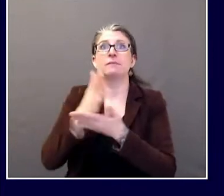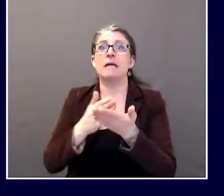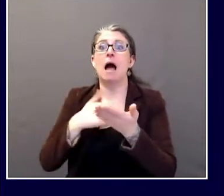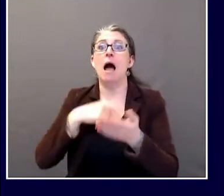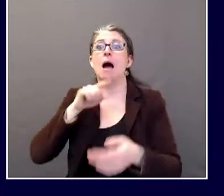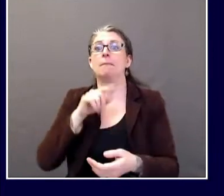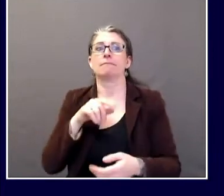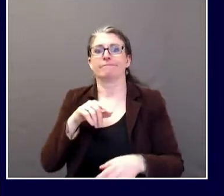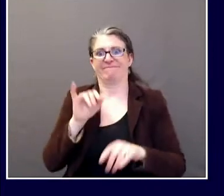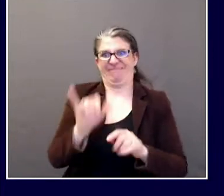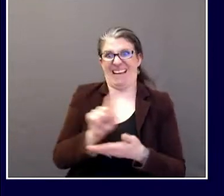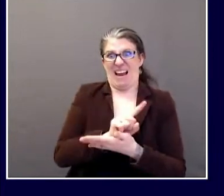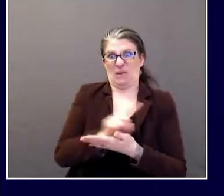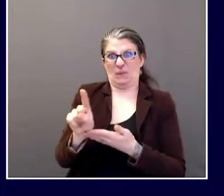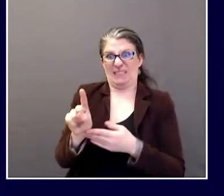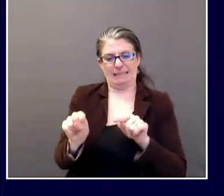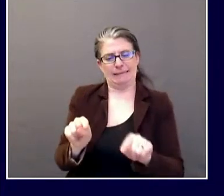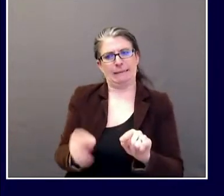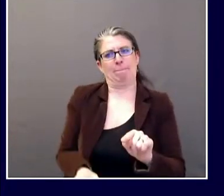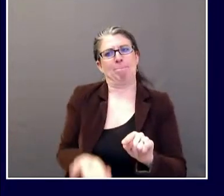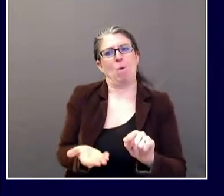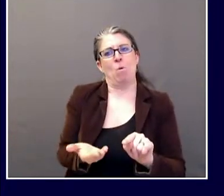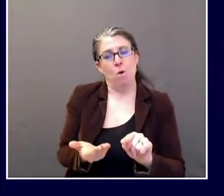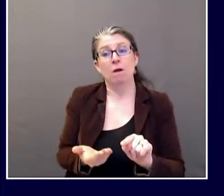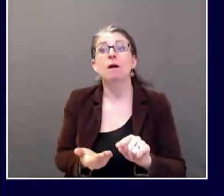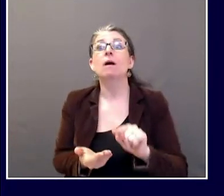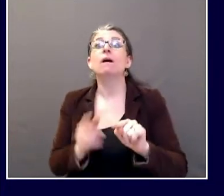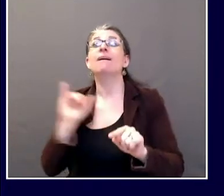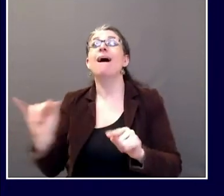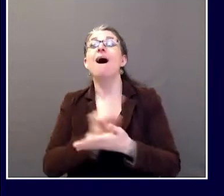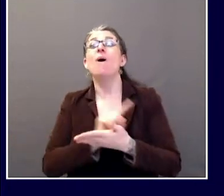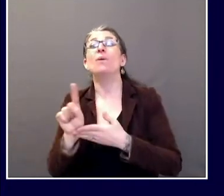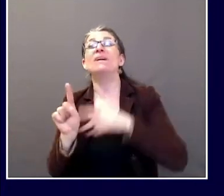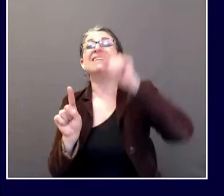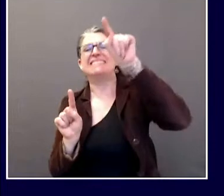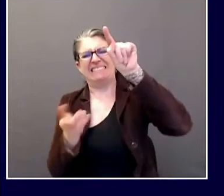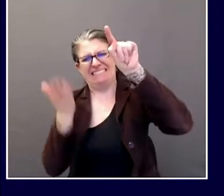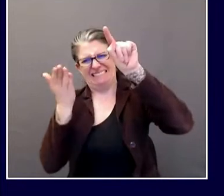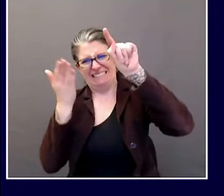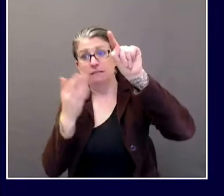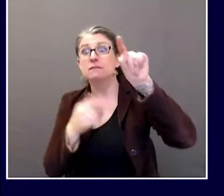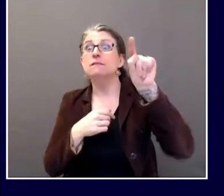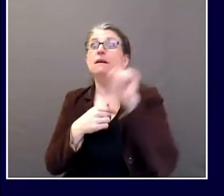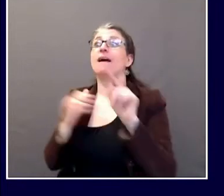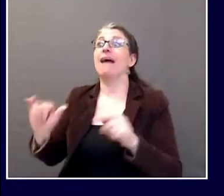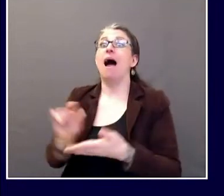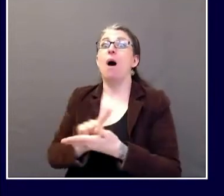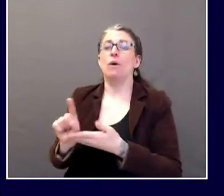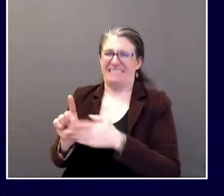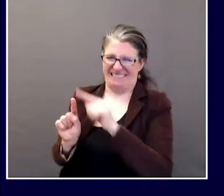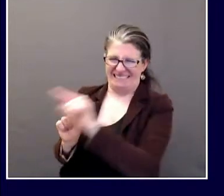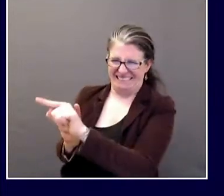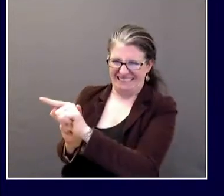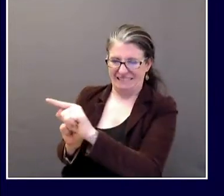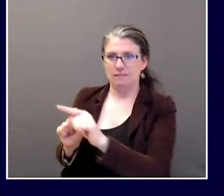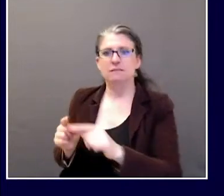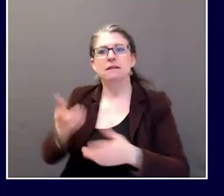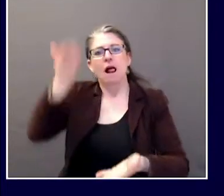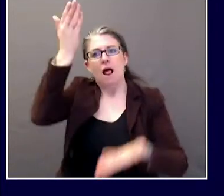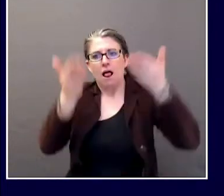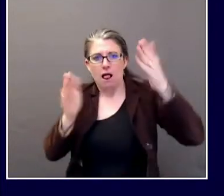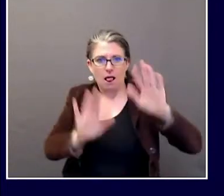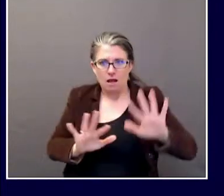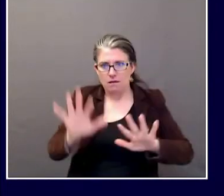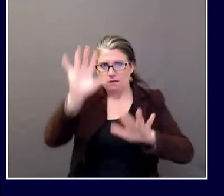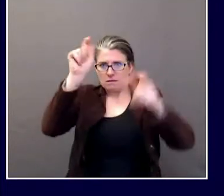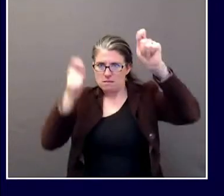That's essentially how we focus on equity. The other thing we do is to move doses around. The list that we publish on Thursdays is